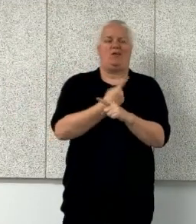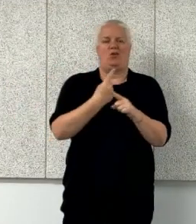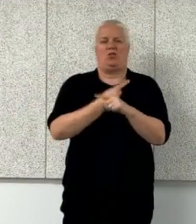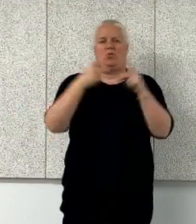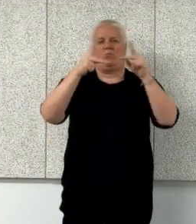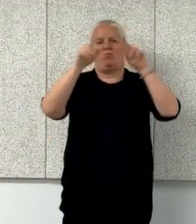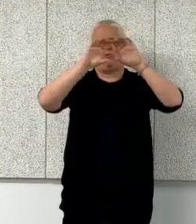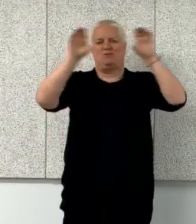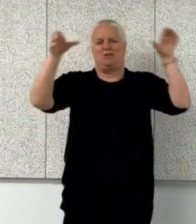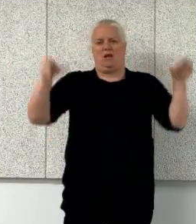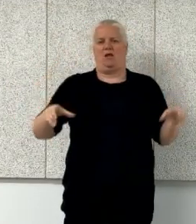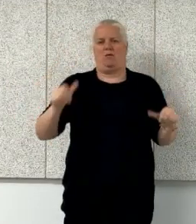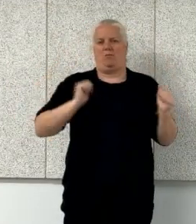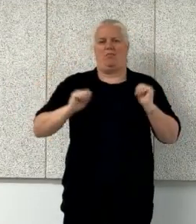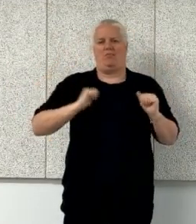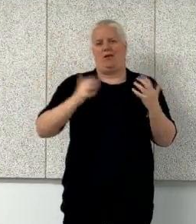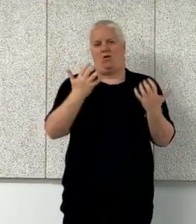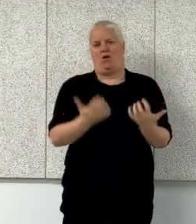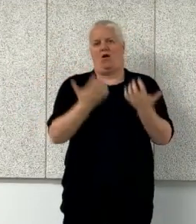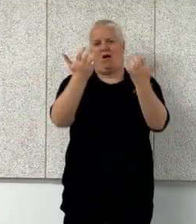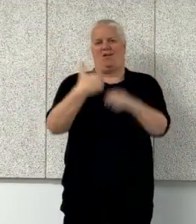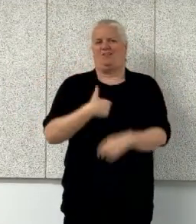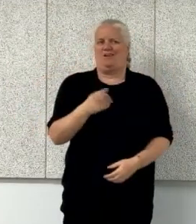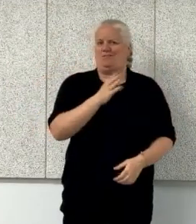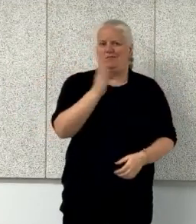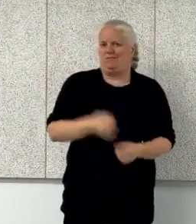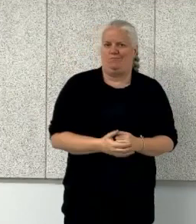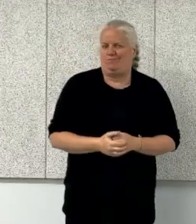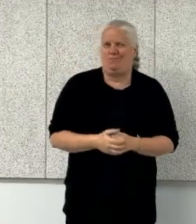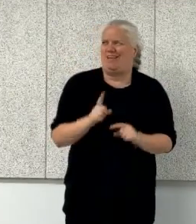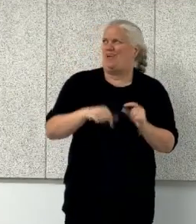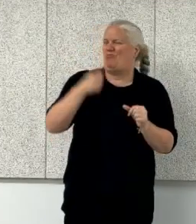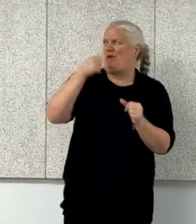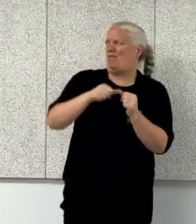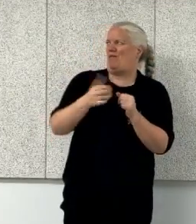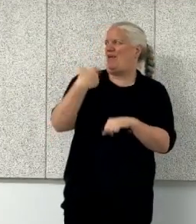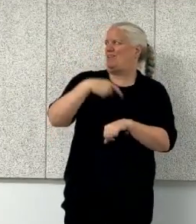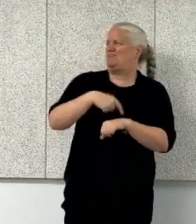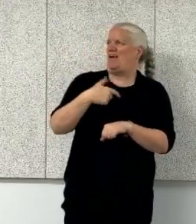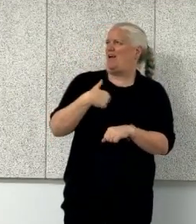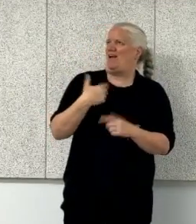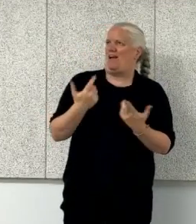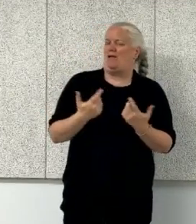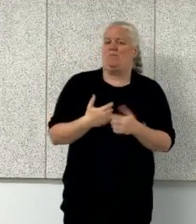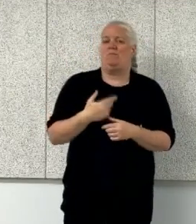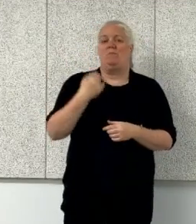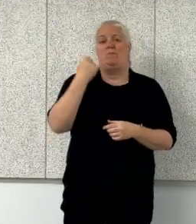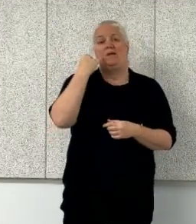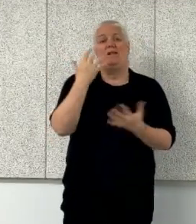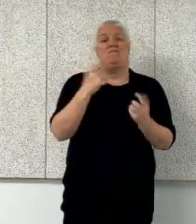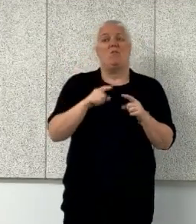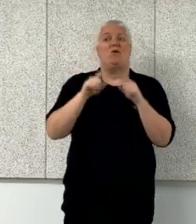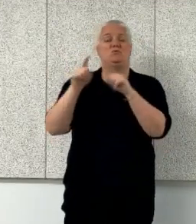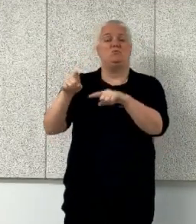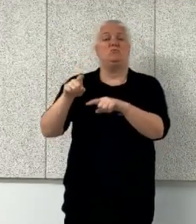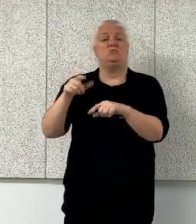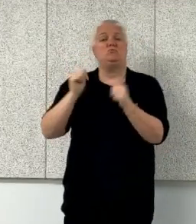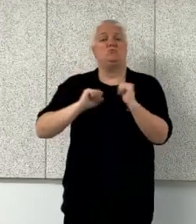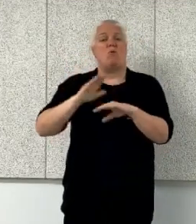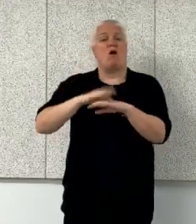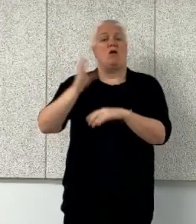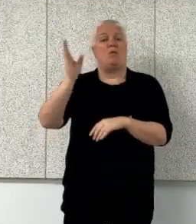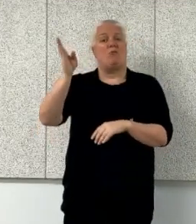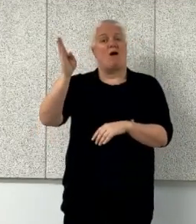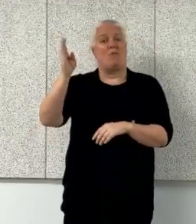show. That's tough, right? Because if I wanted to do a show on Broadway, my options go from 42 theaters to 2 theaters, right?